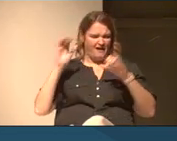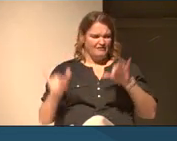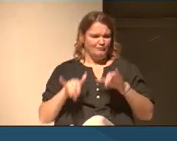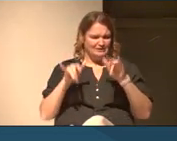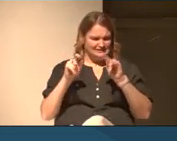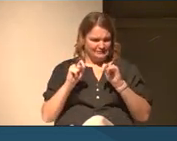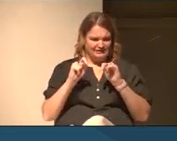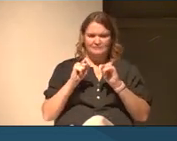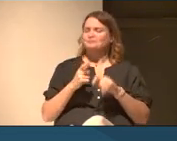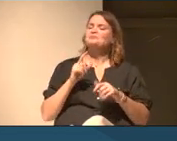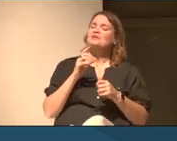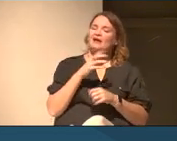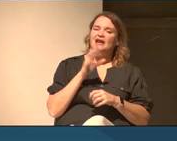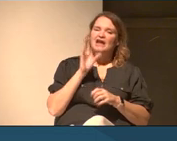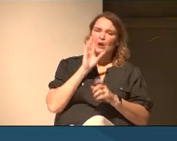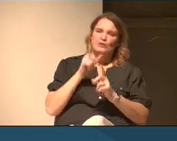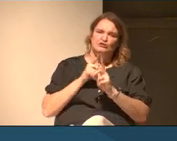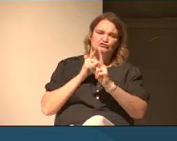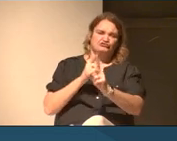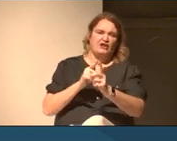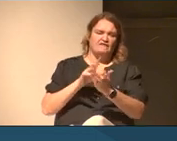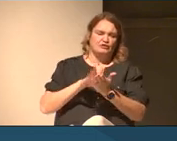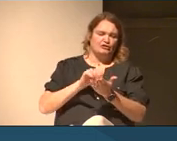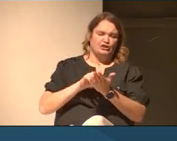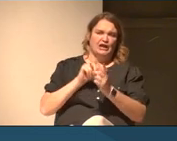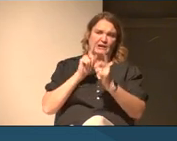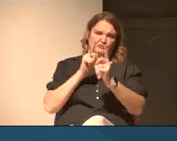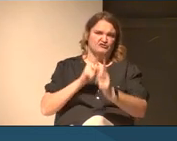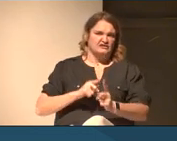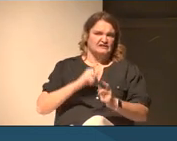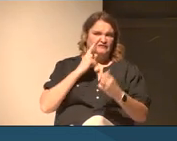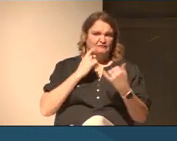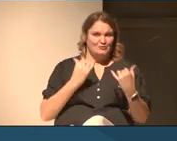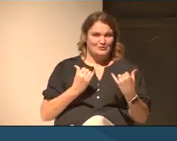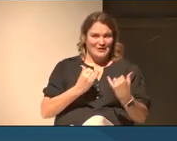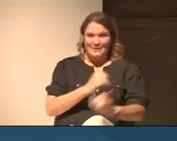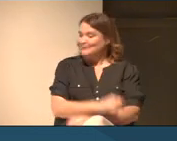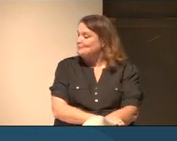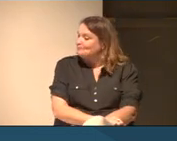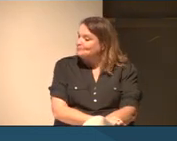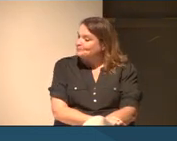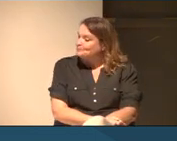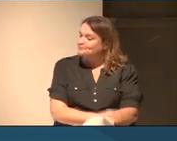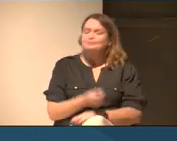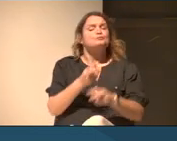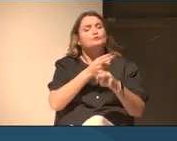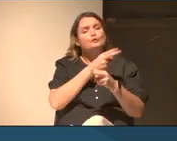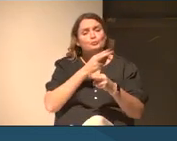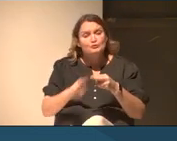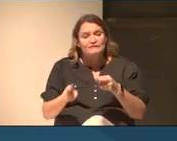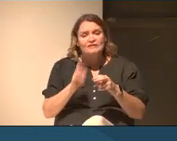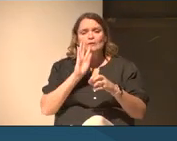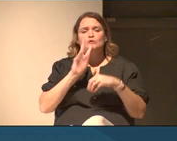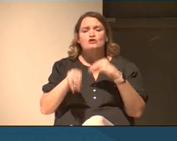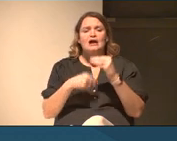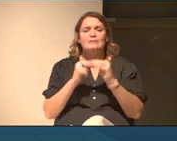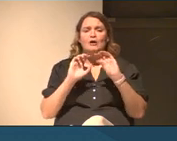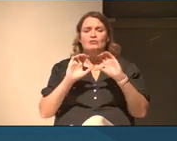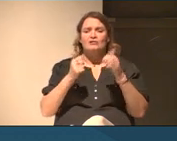learning objectives that you're going to see today. All right, so I'm going to real briefly go over the classroom